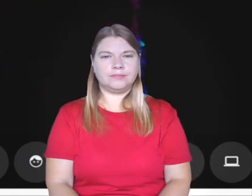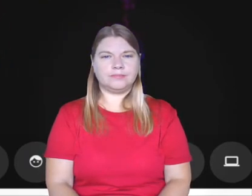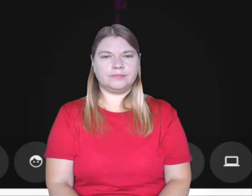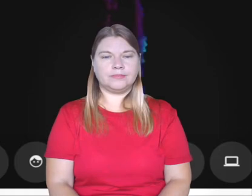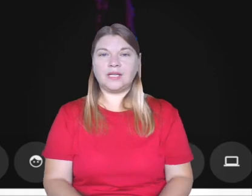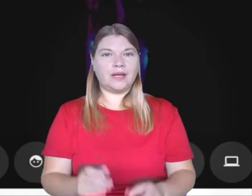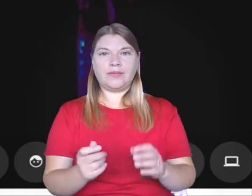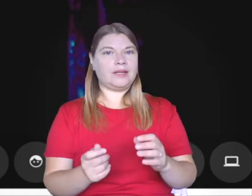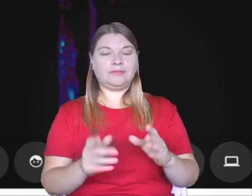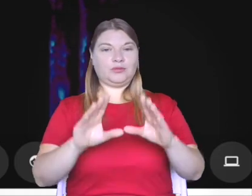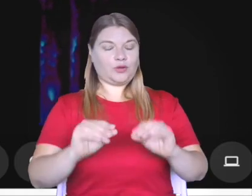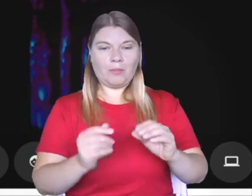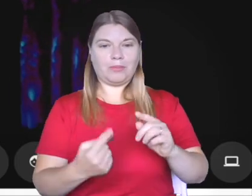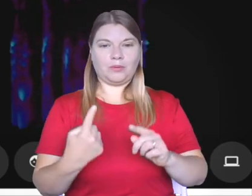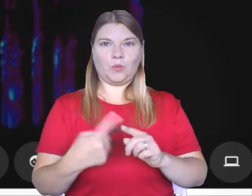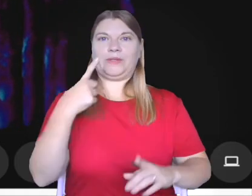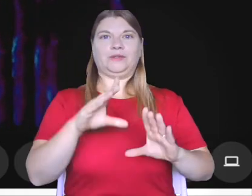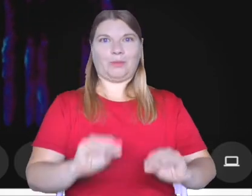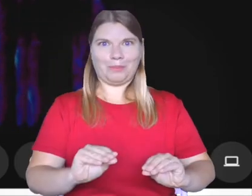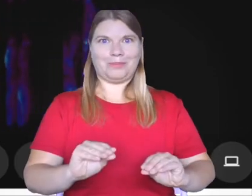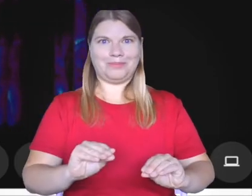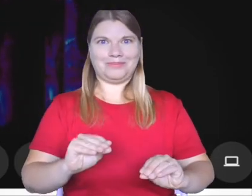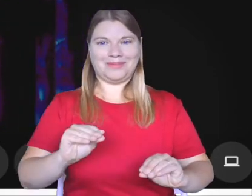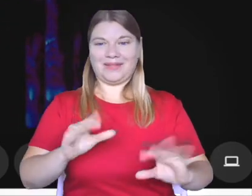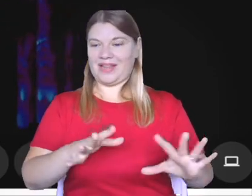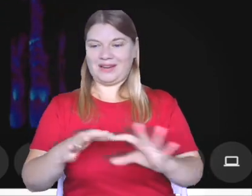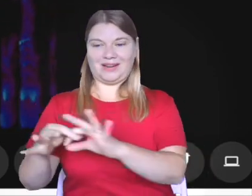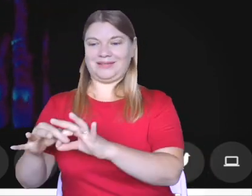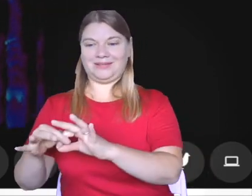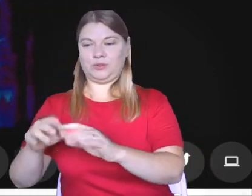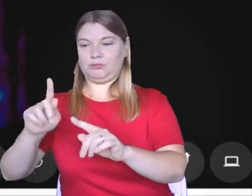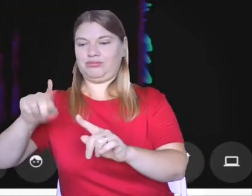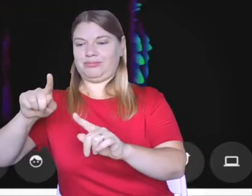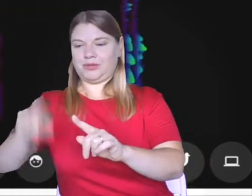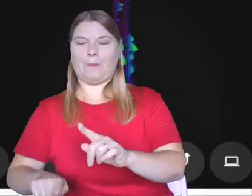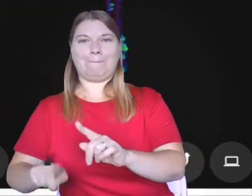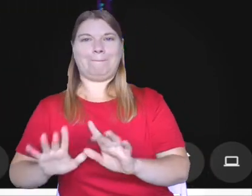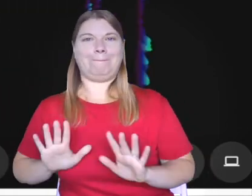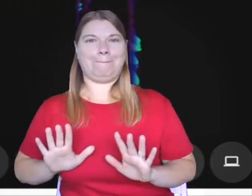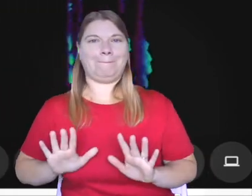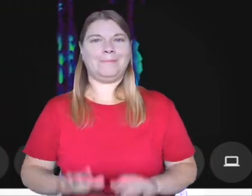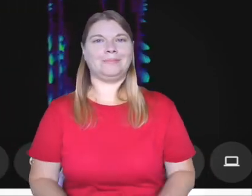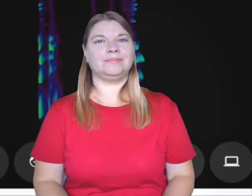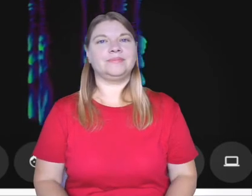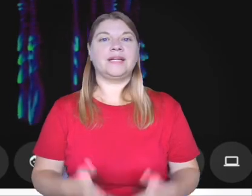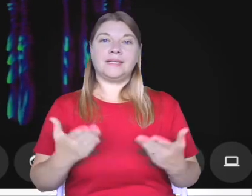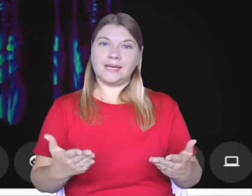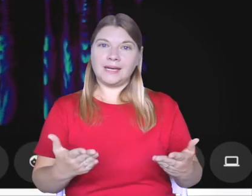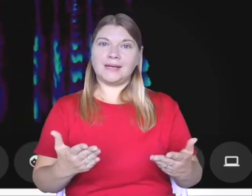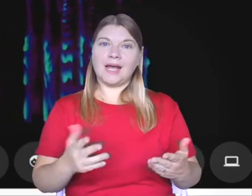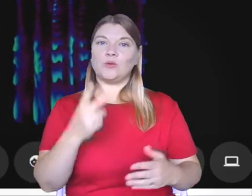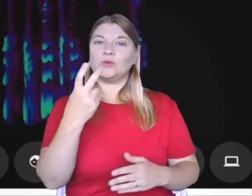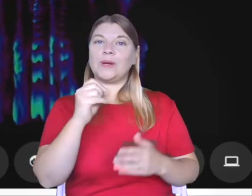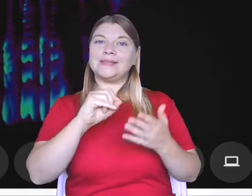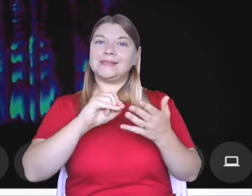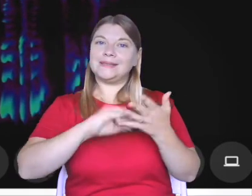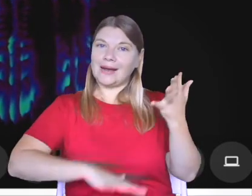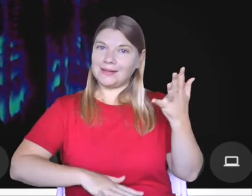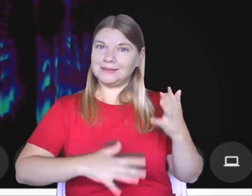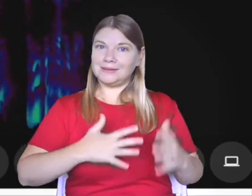It suddenly stops, doesn't it, when the sound stops. Okay, let's take 20 seconds and you can have